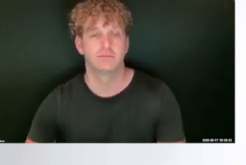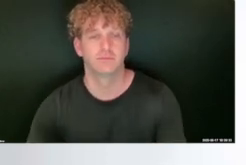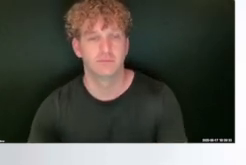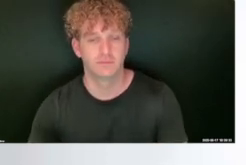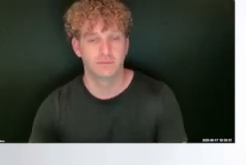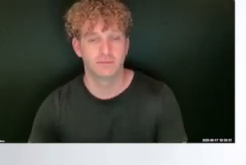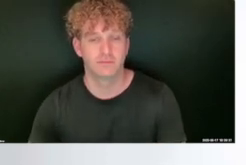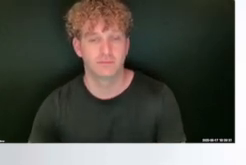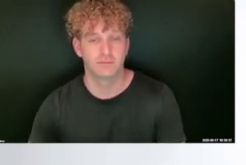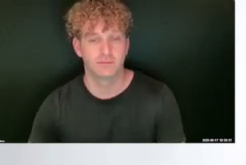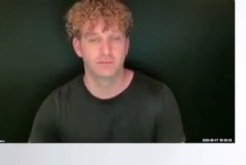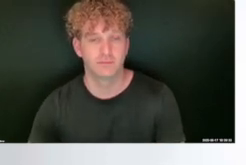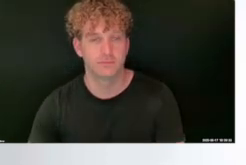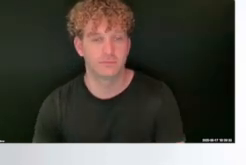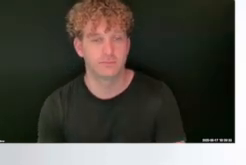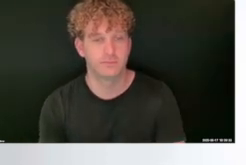that's cool.